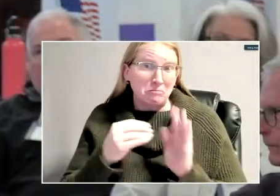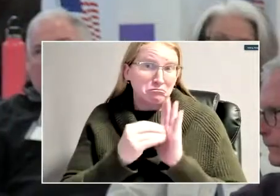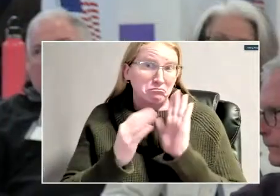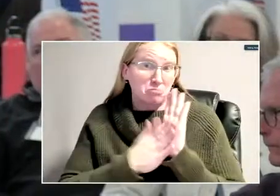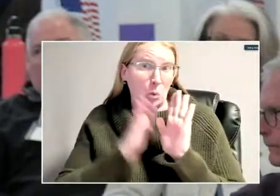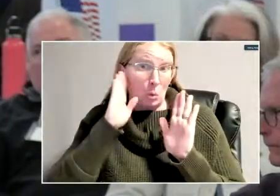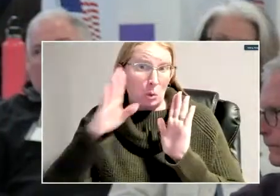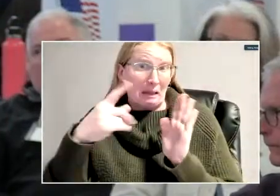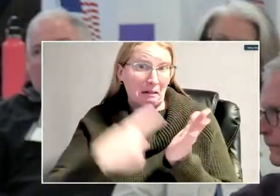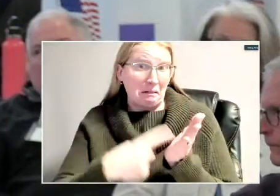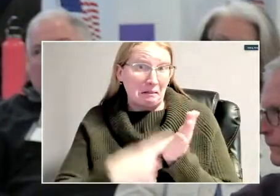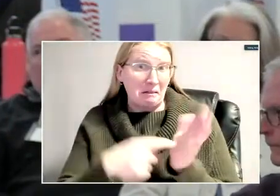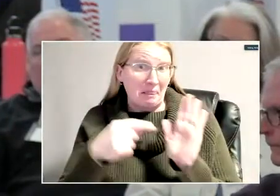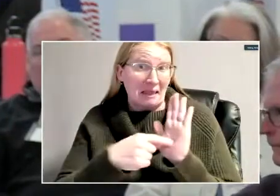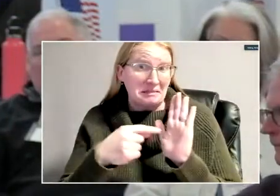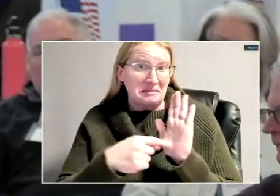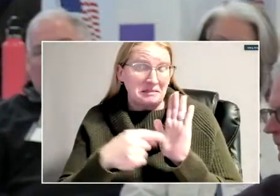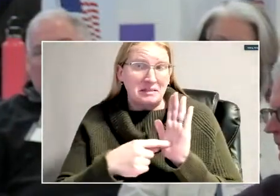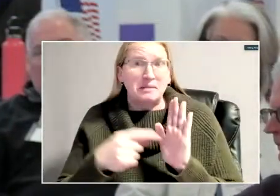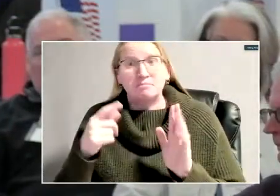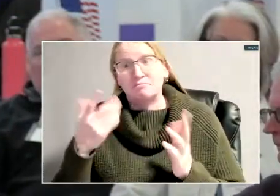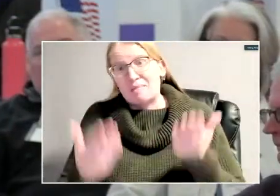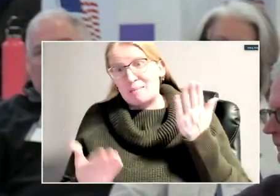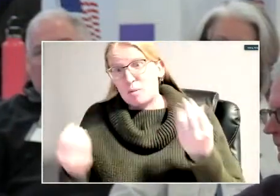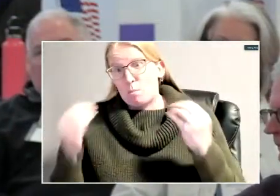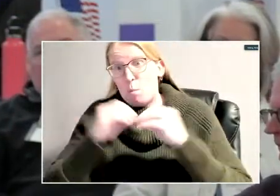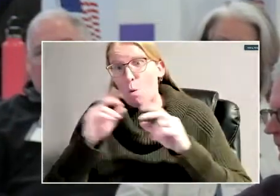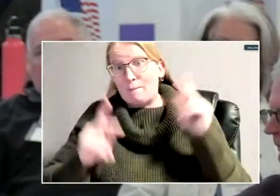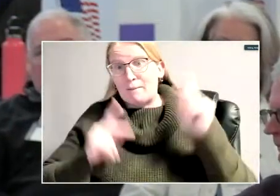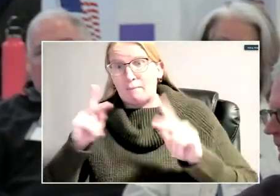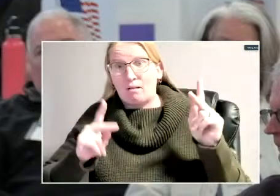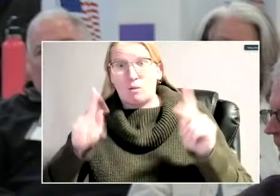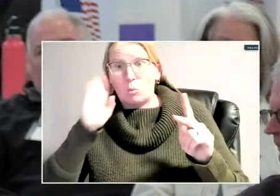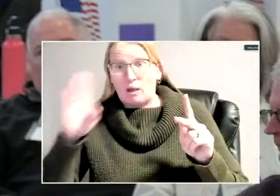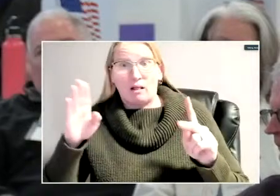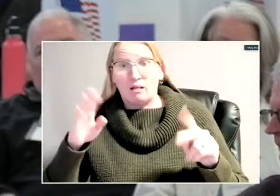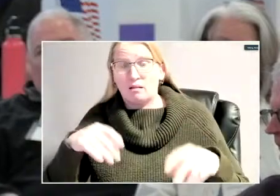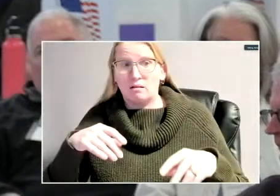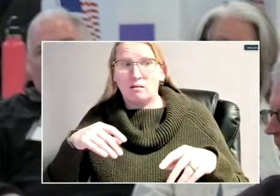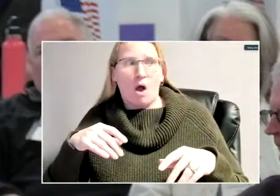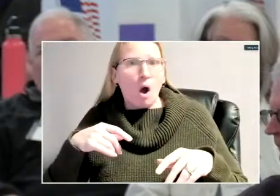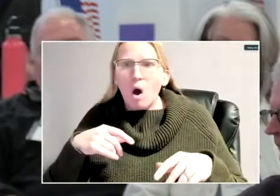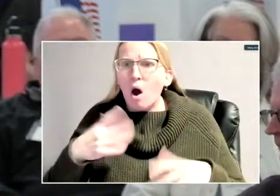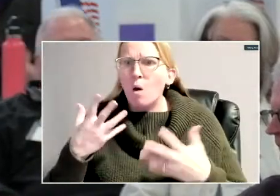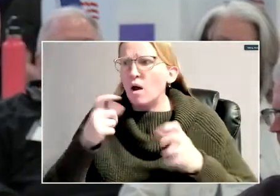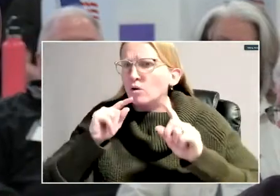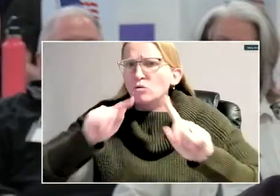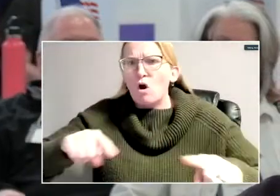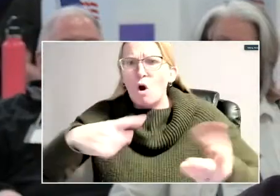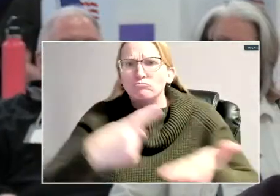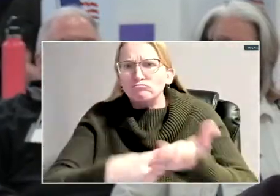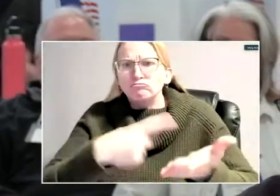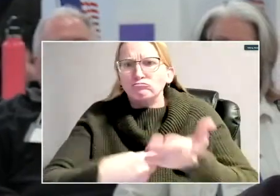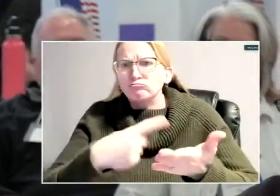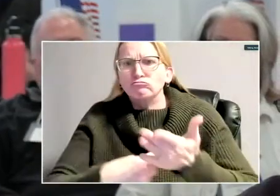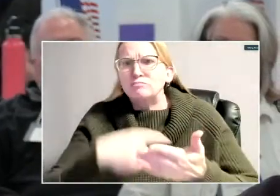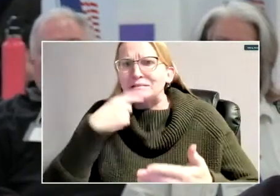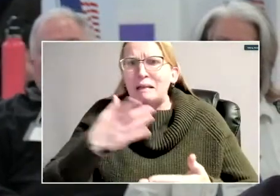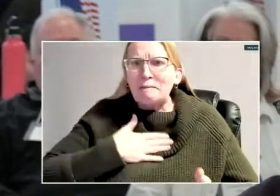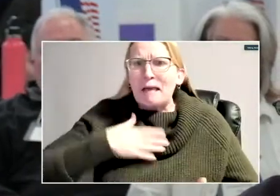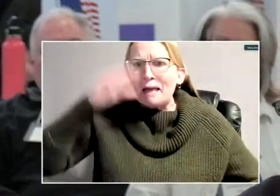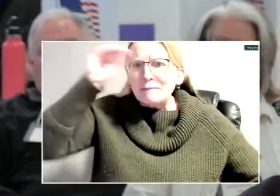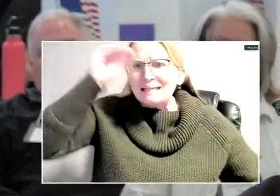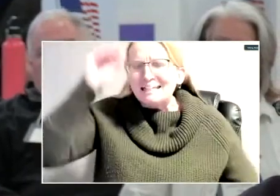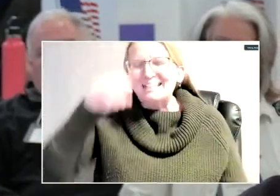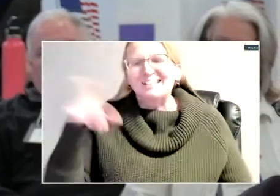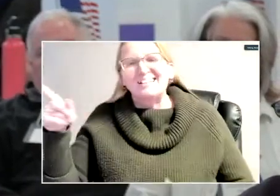people out where budgetary measures that have already been considered by the select board and by the administration don't bring